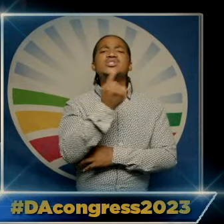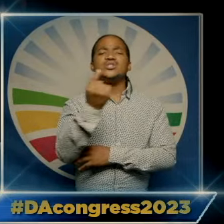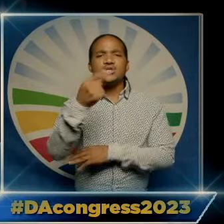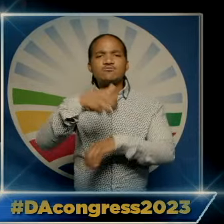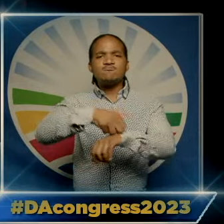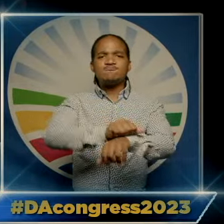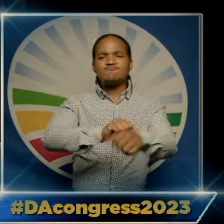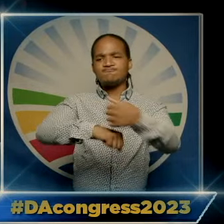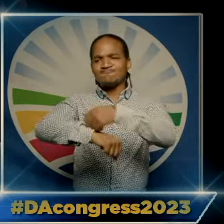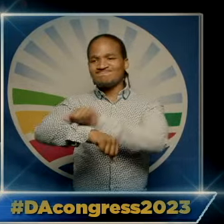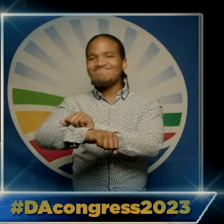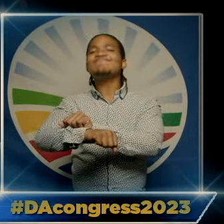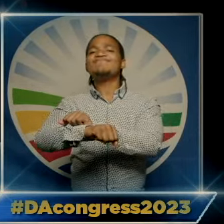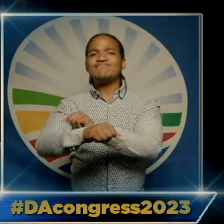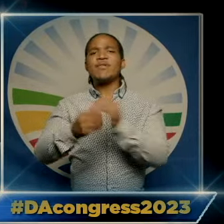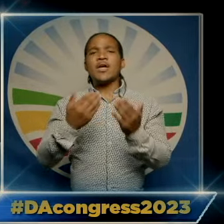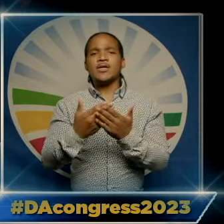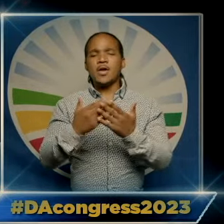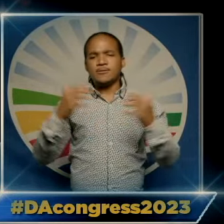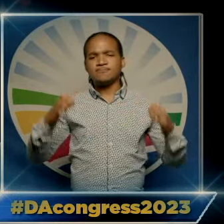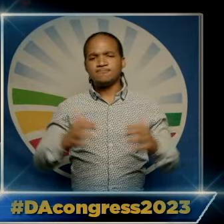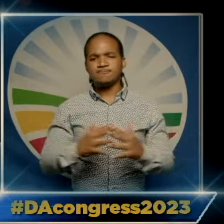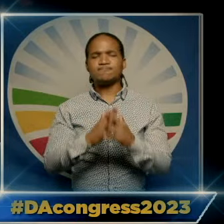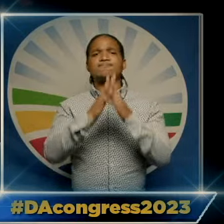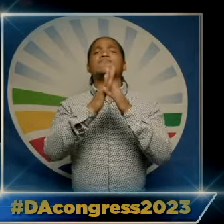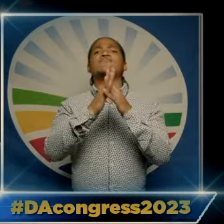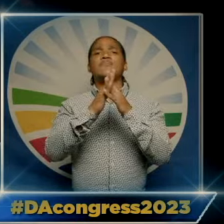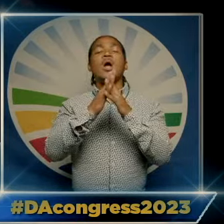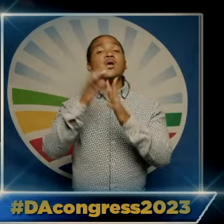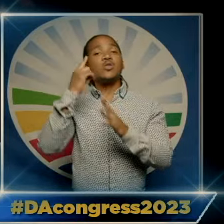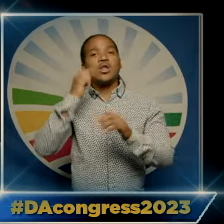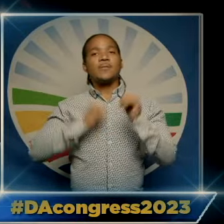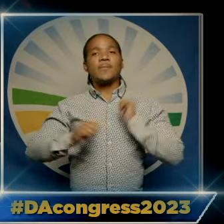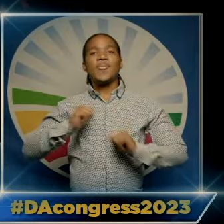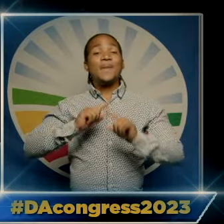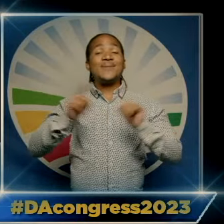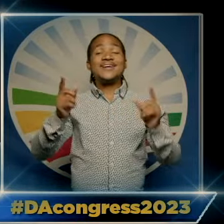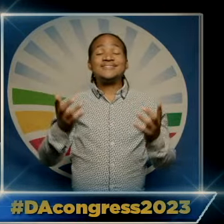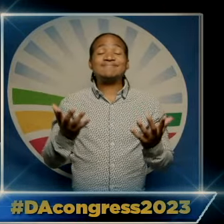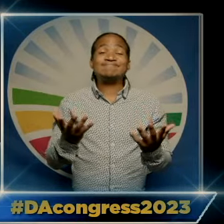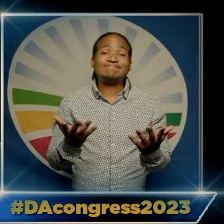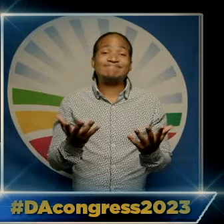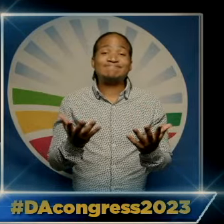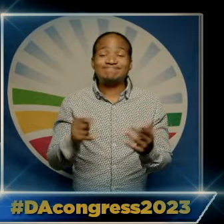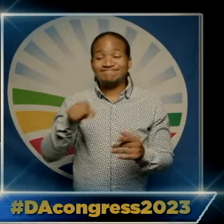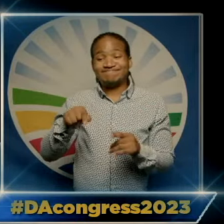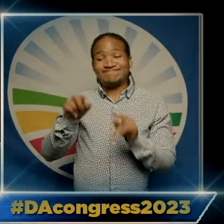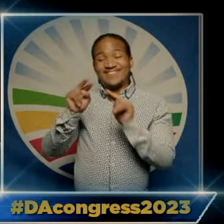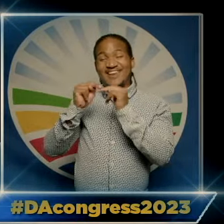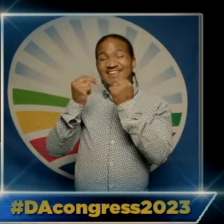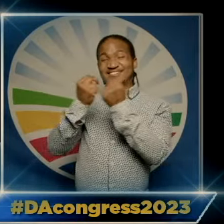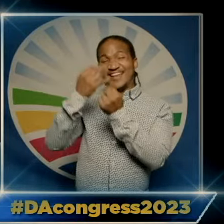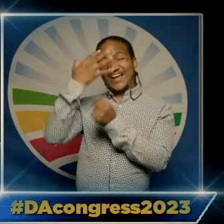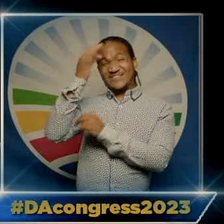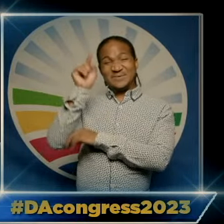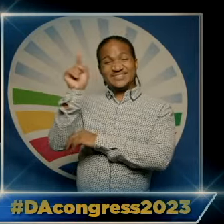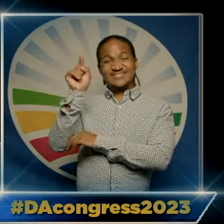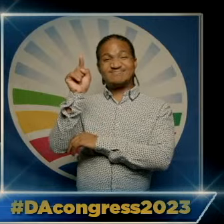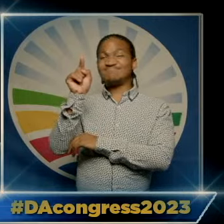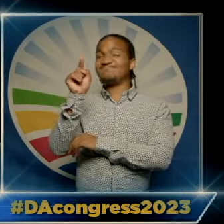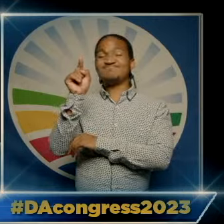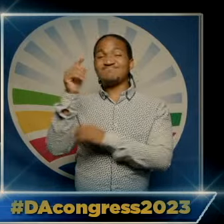the unity between thought and action. But the irony, Democrats, is that this national government would rather divide